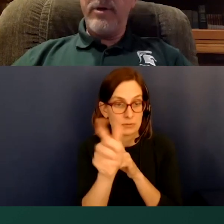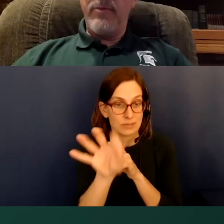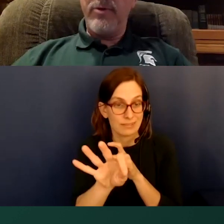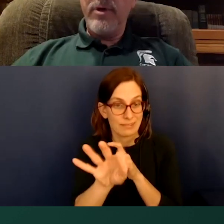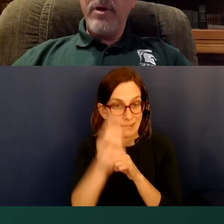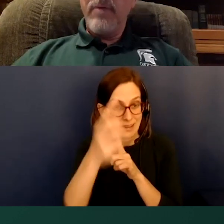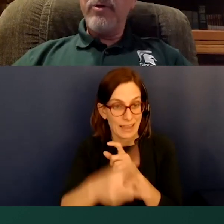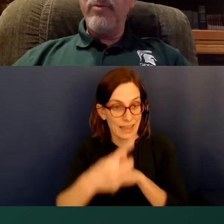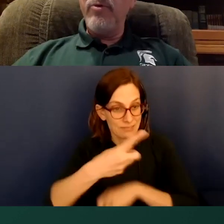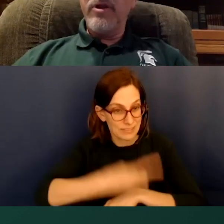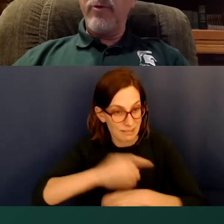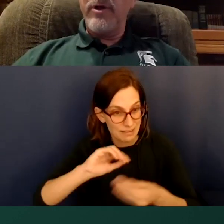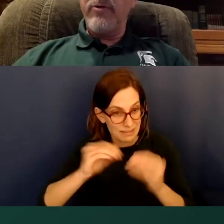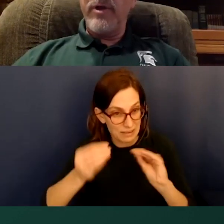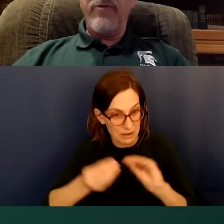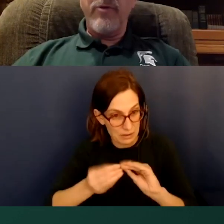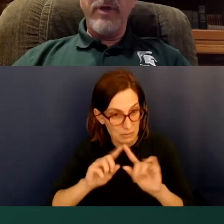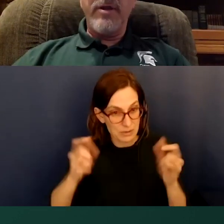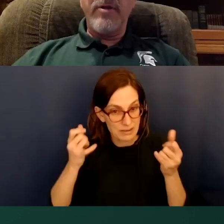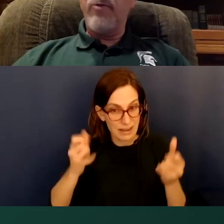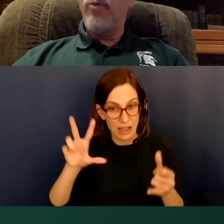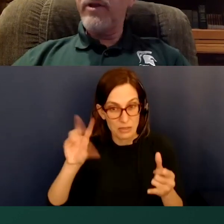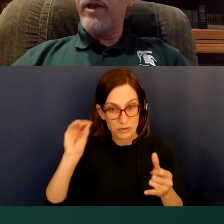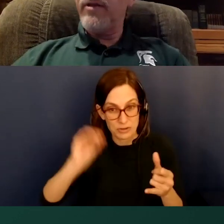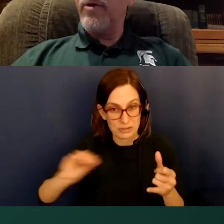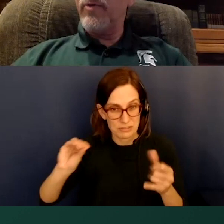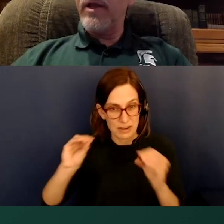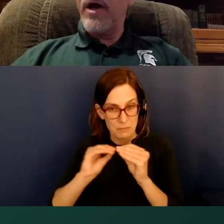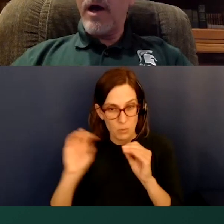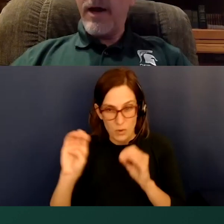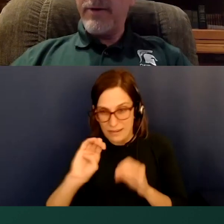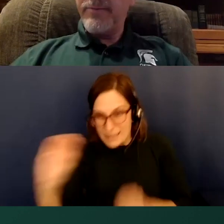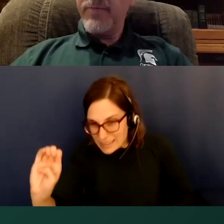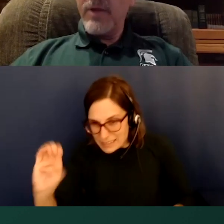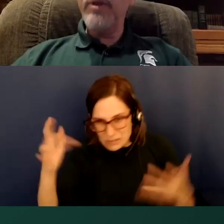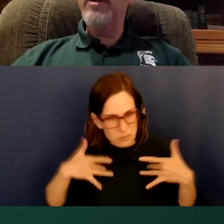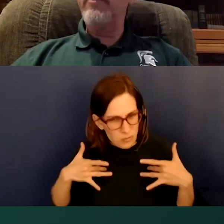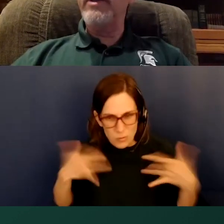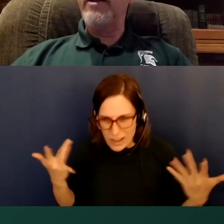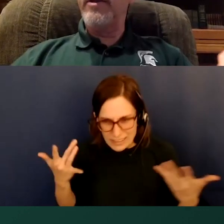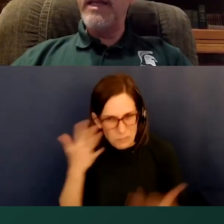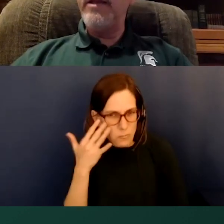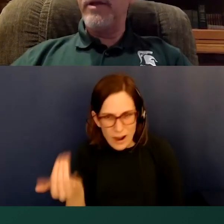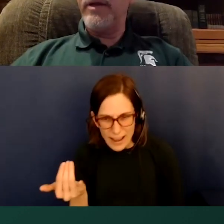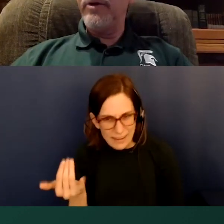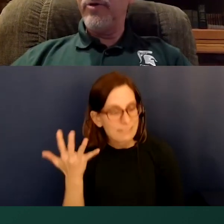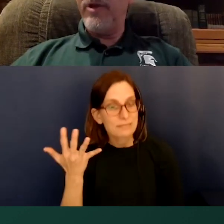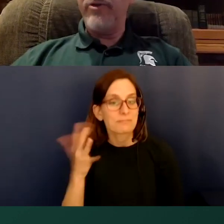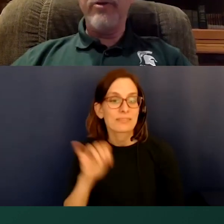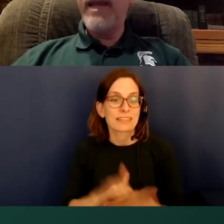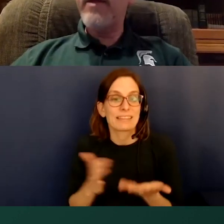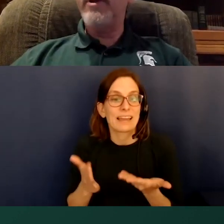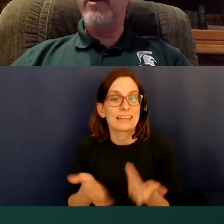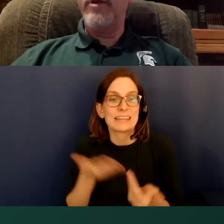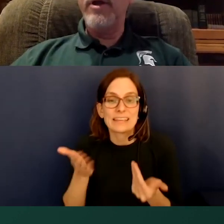day number, but the moon is 30 degrees further east. So what is going on? This is something that is easy to measure.